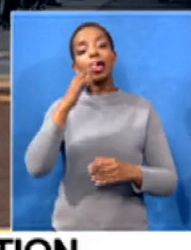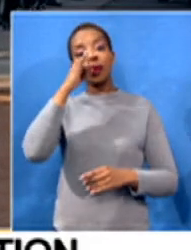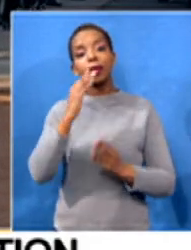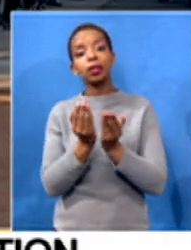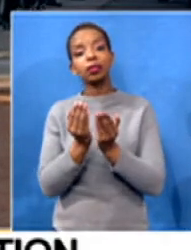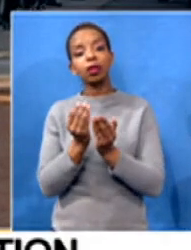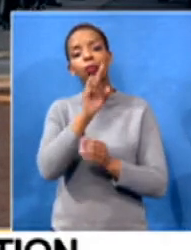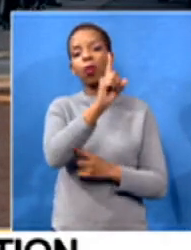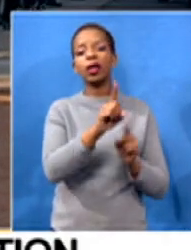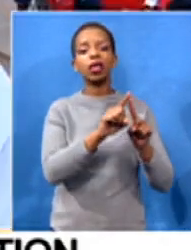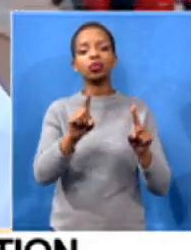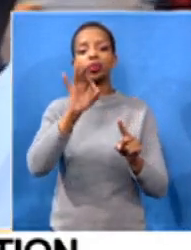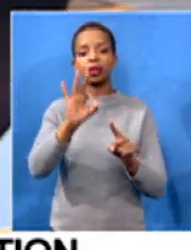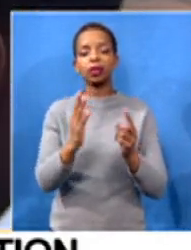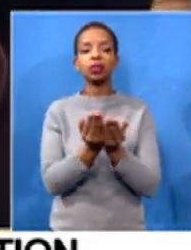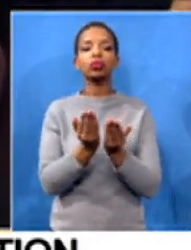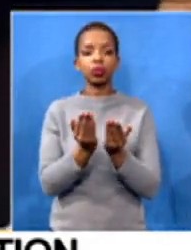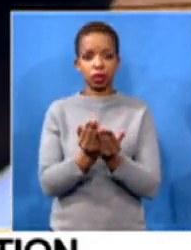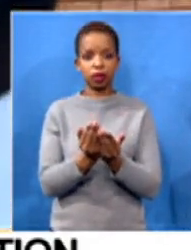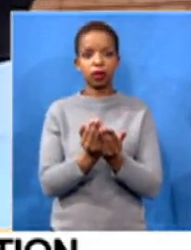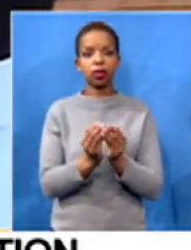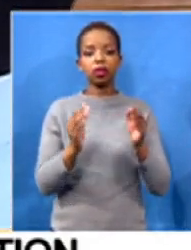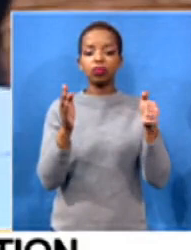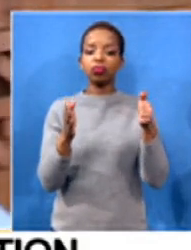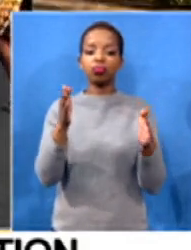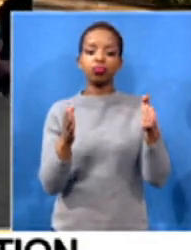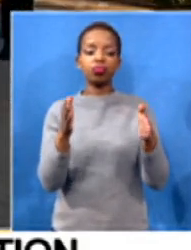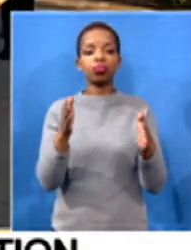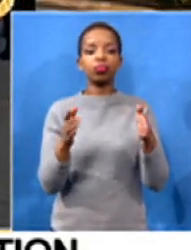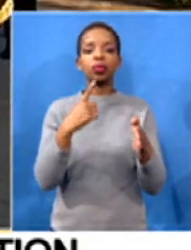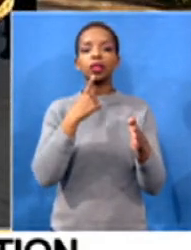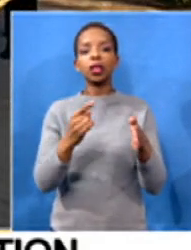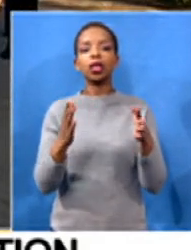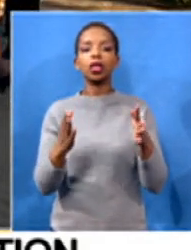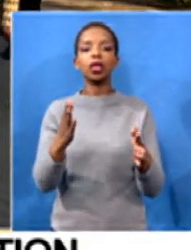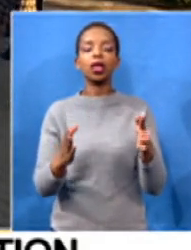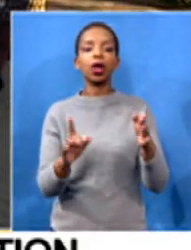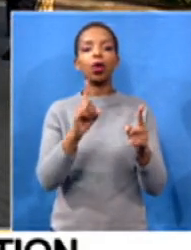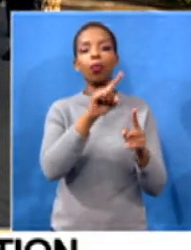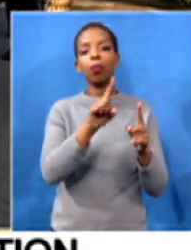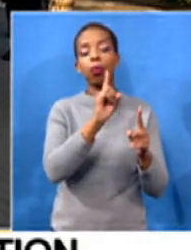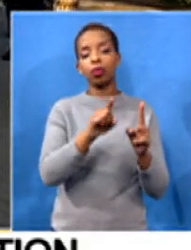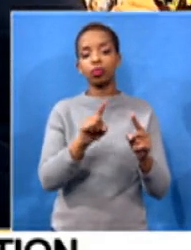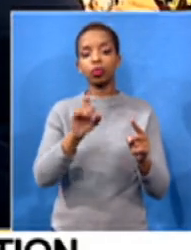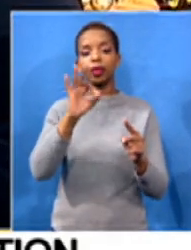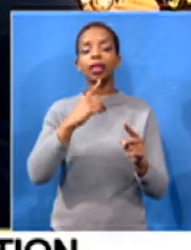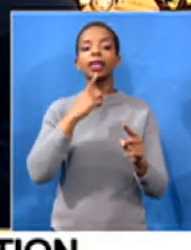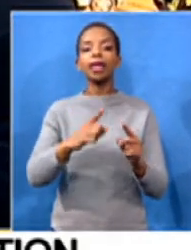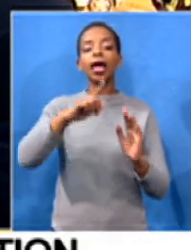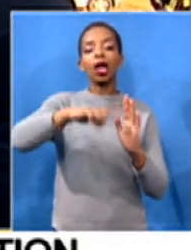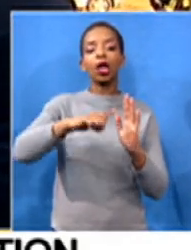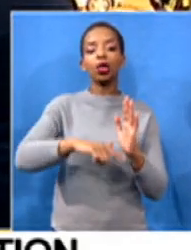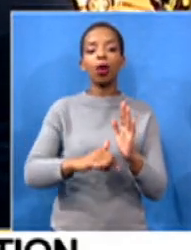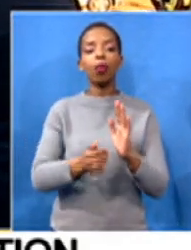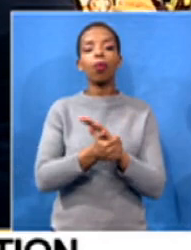to 3 schools are located in quintile 1 to 3, in other words, low-income communities. That's what they mean. So